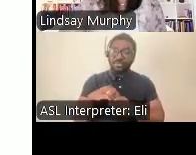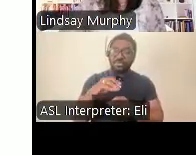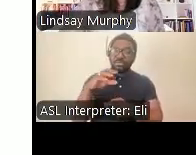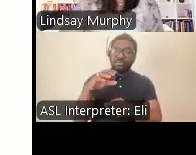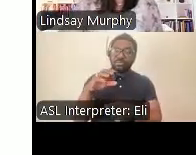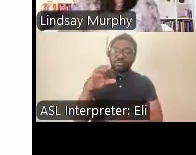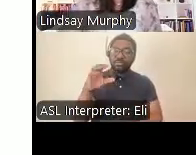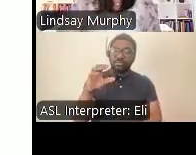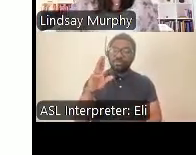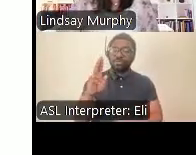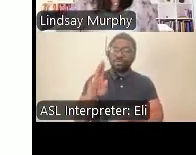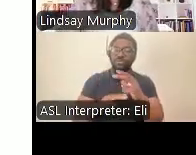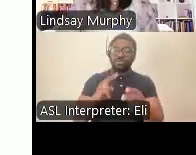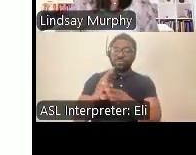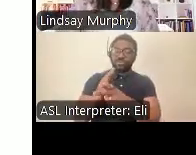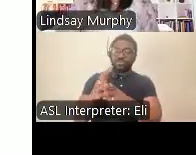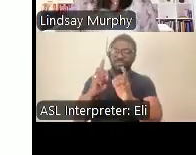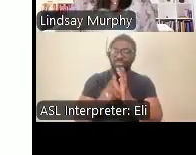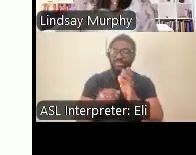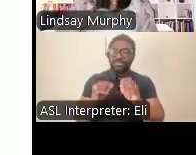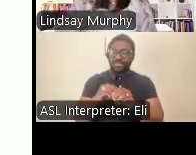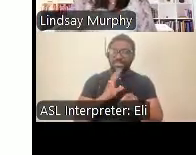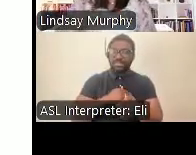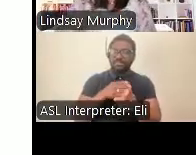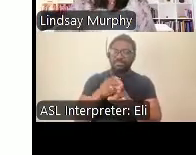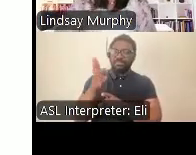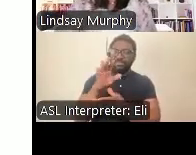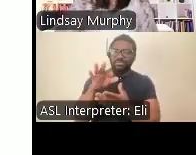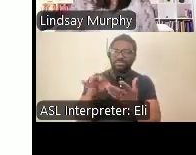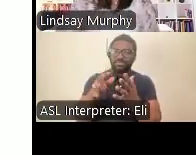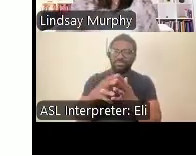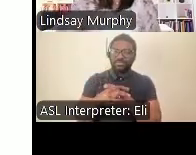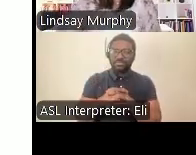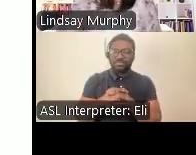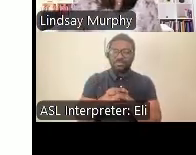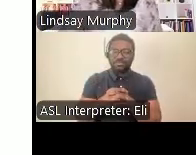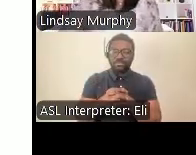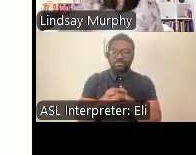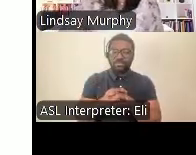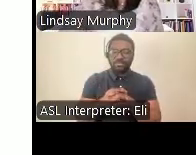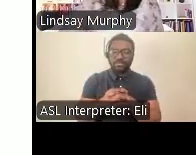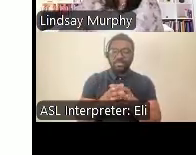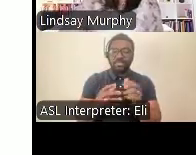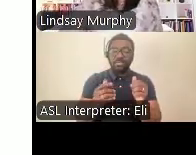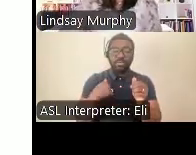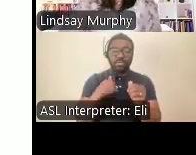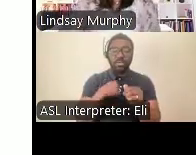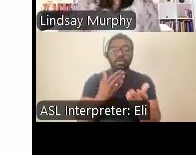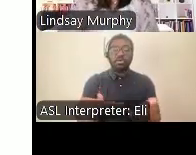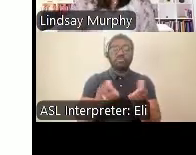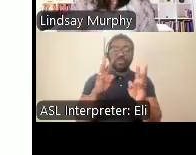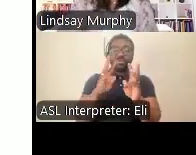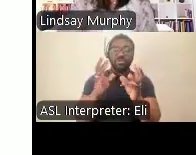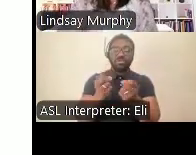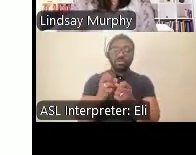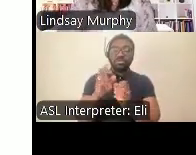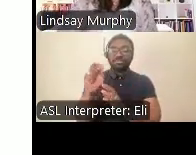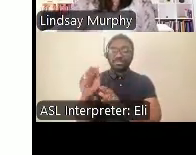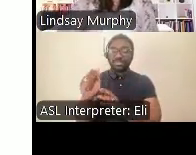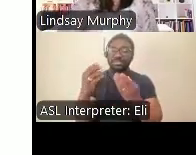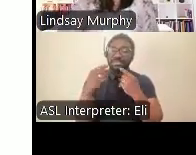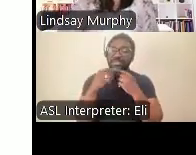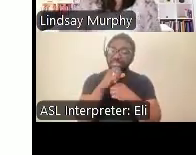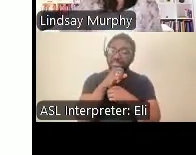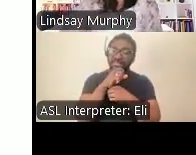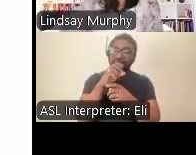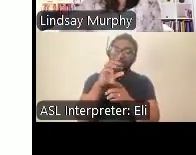So David mentioned some of our workshops. So locally here, we offer workshops on disability and disclosure. We have a disability job